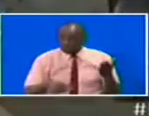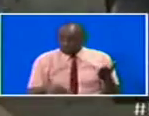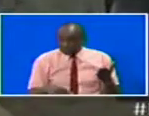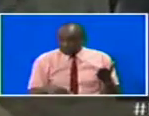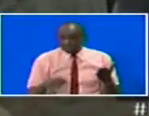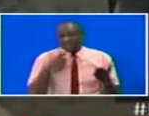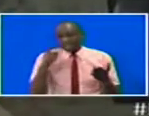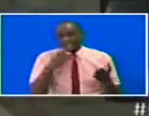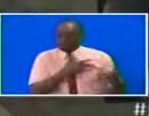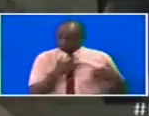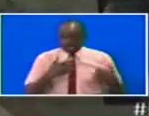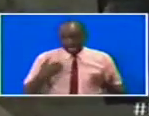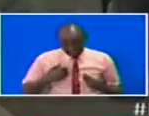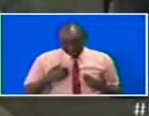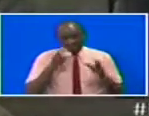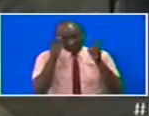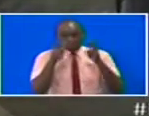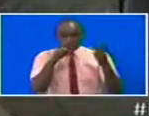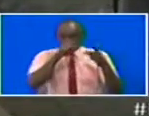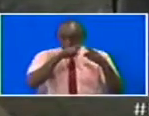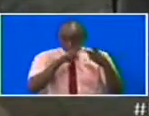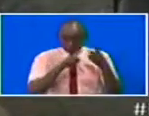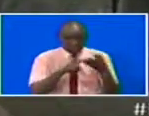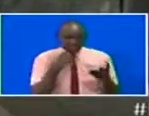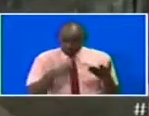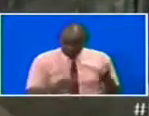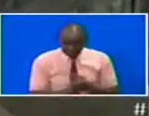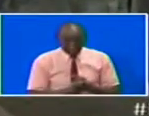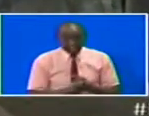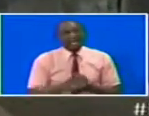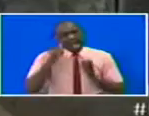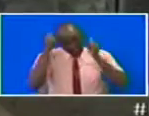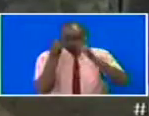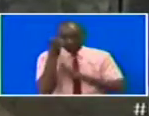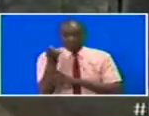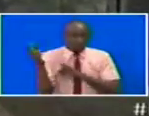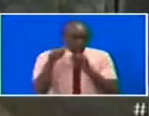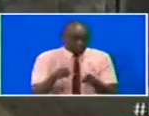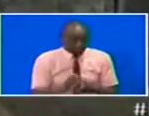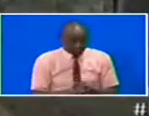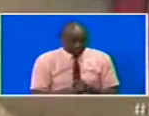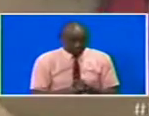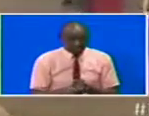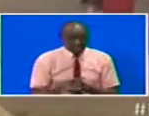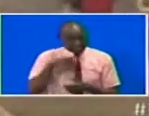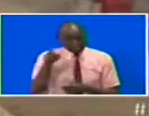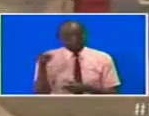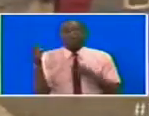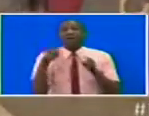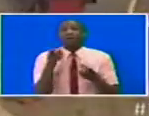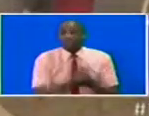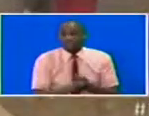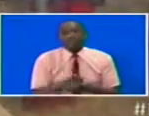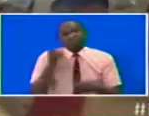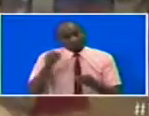he has raised concern over several issues. One, he said that security officers touched or burnt down houses